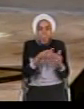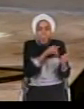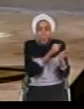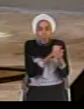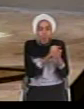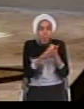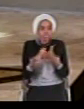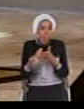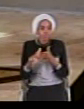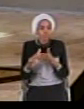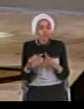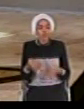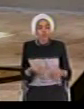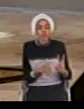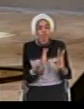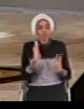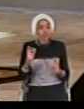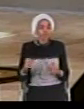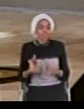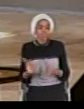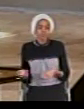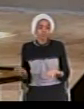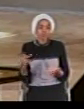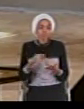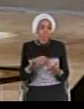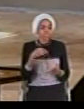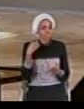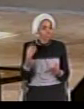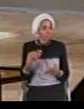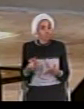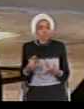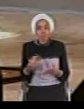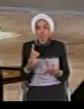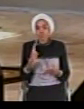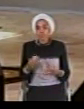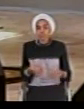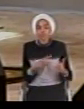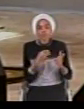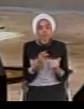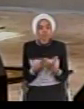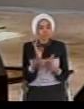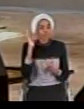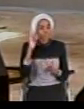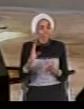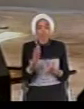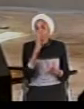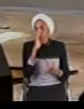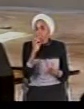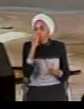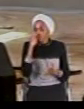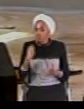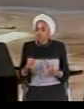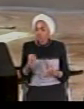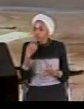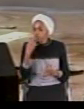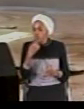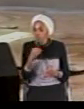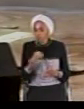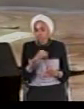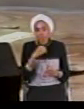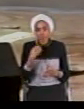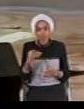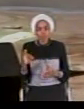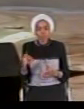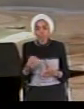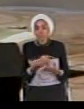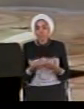by reason of whom the way of truth shall be evil spoken of. And then in verse 3, it